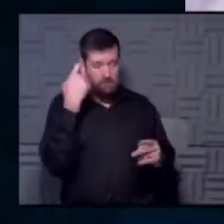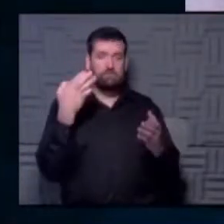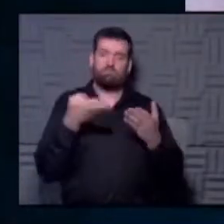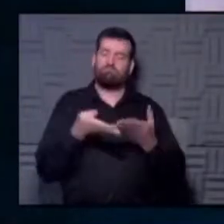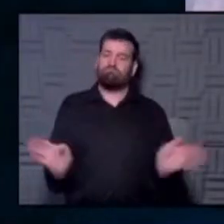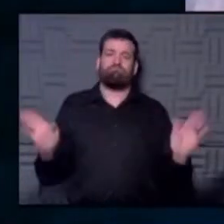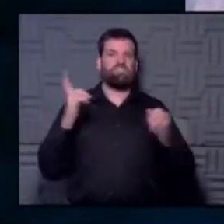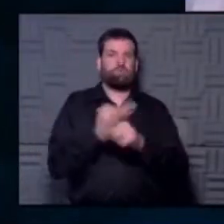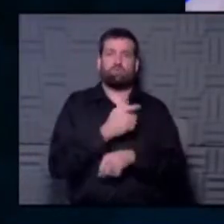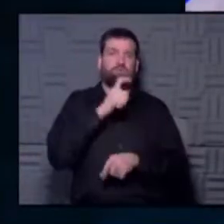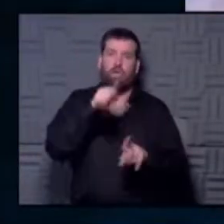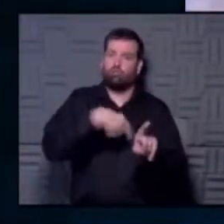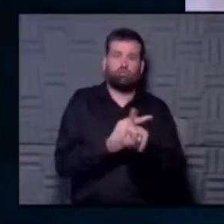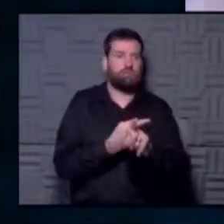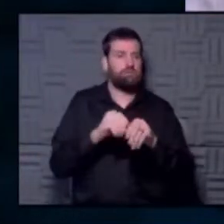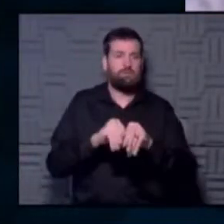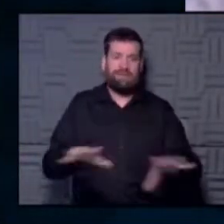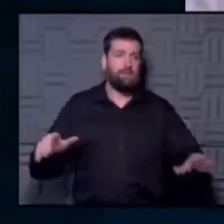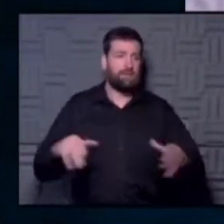widespread use, even past the pandemic.